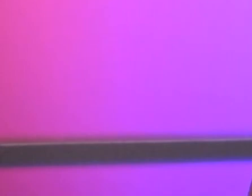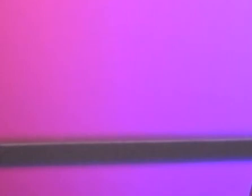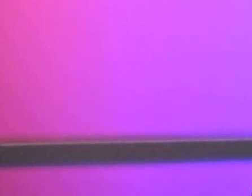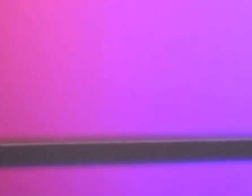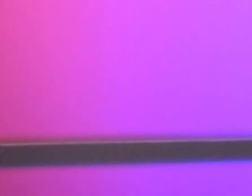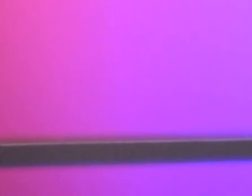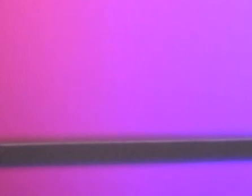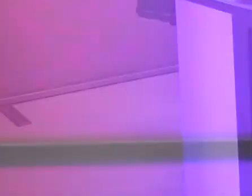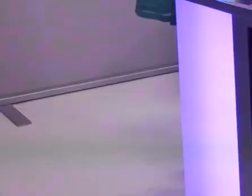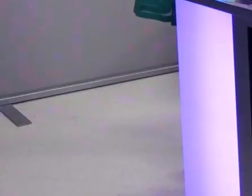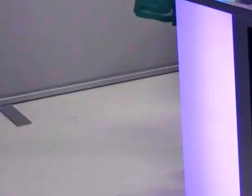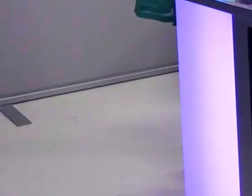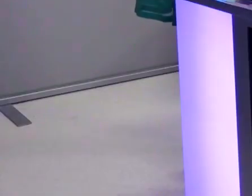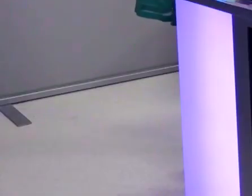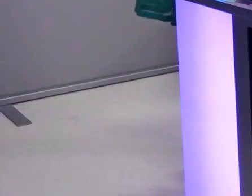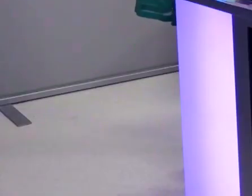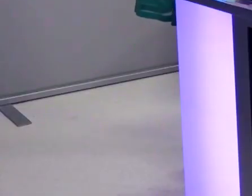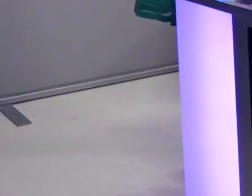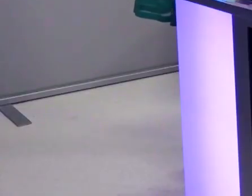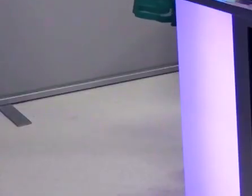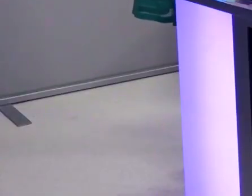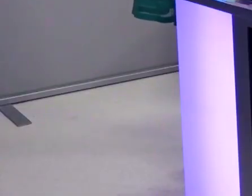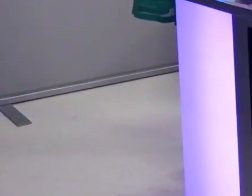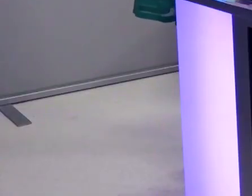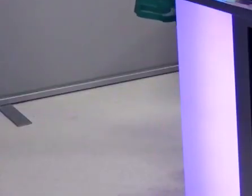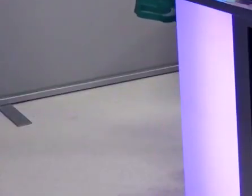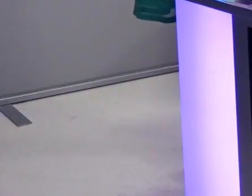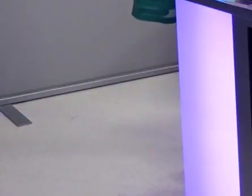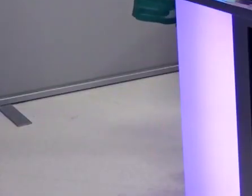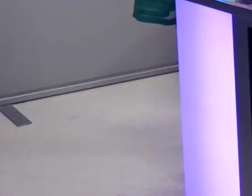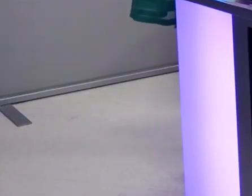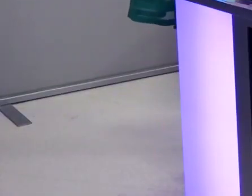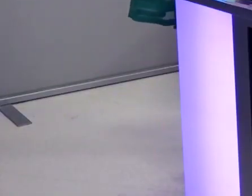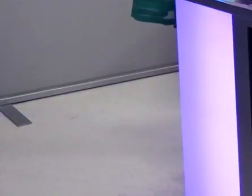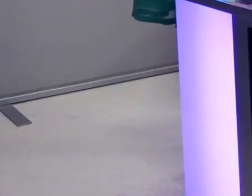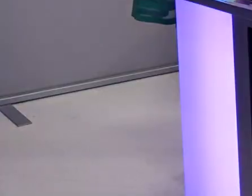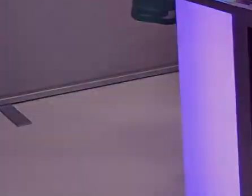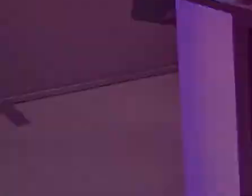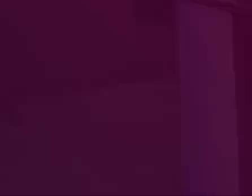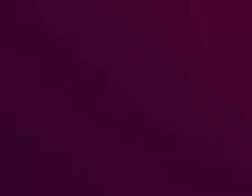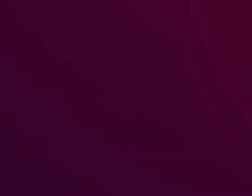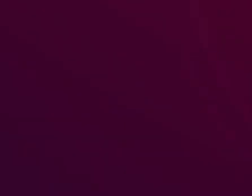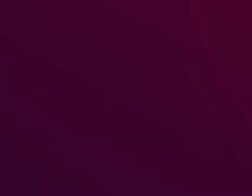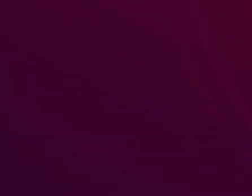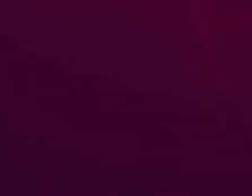heart every Thursday morning starting September 8th. Go out and make it a great day.